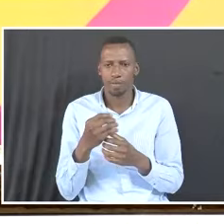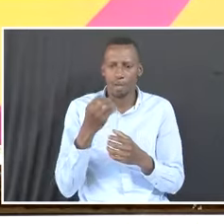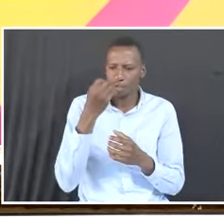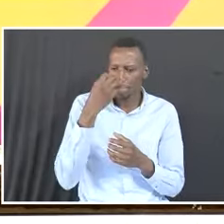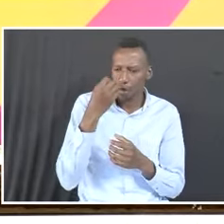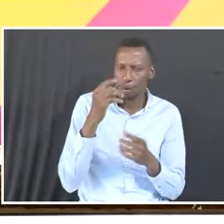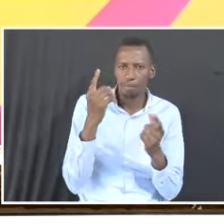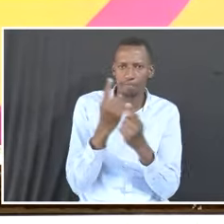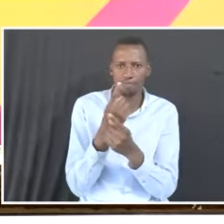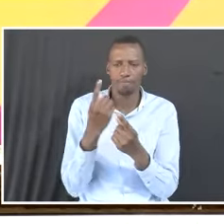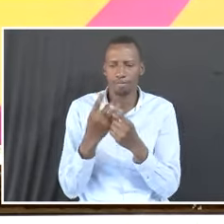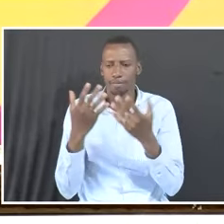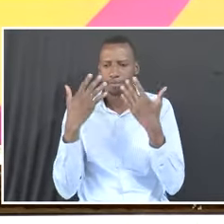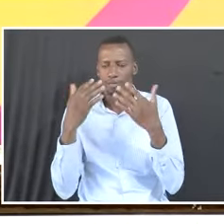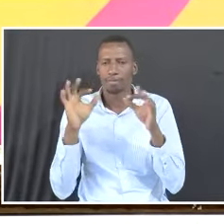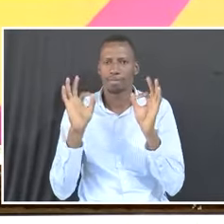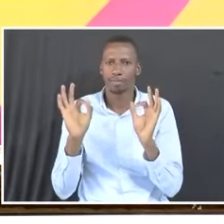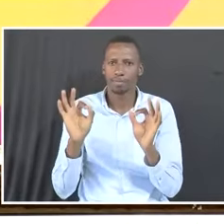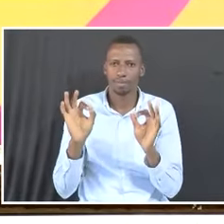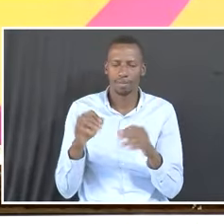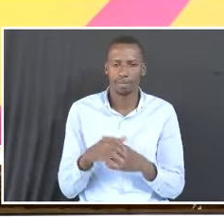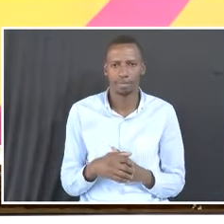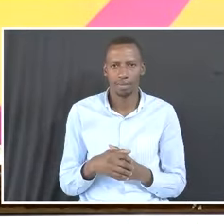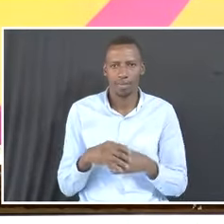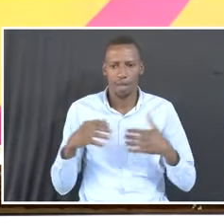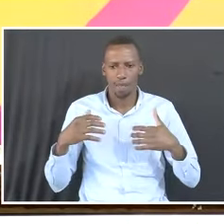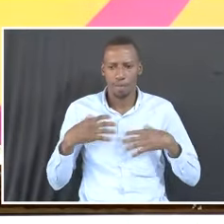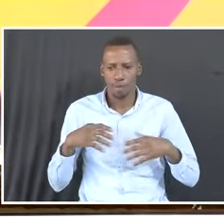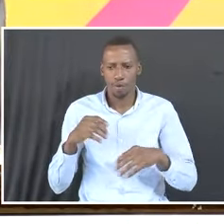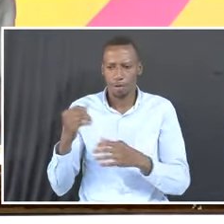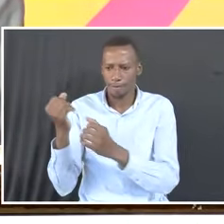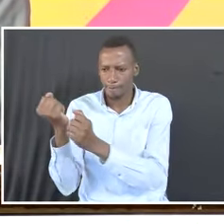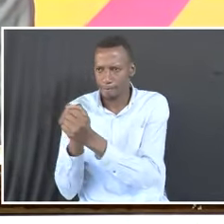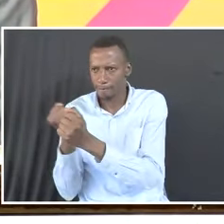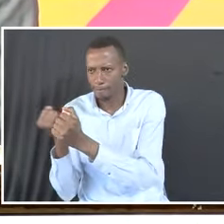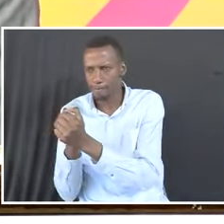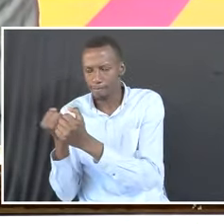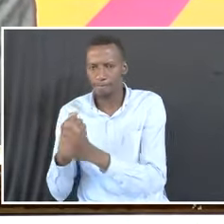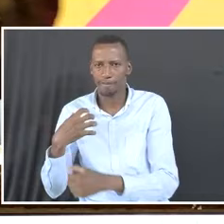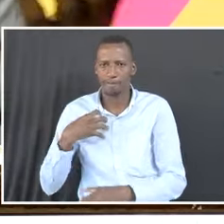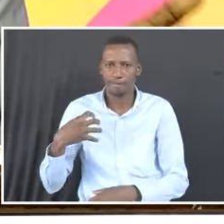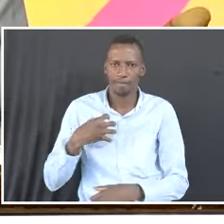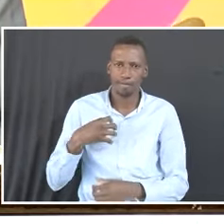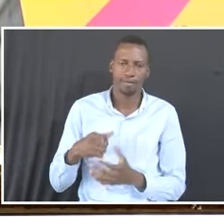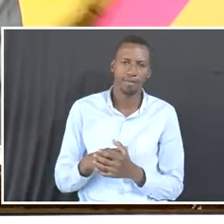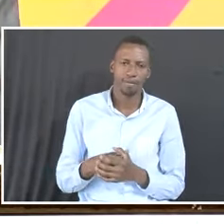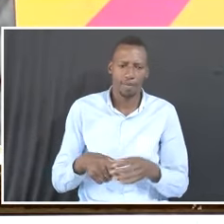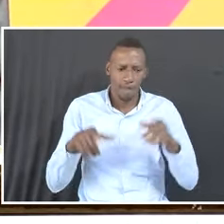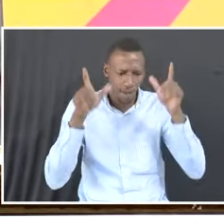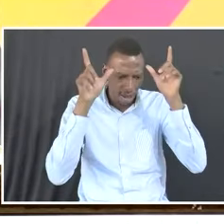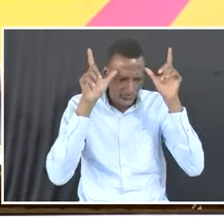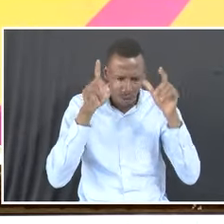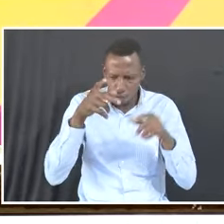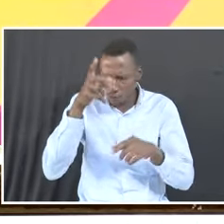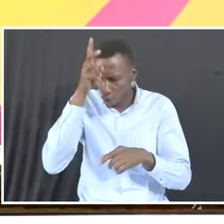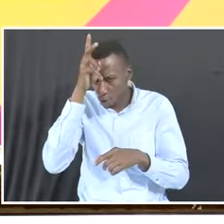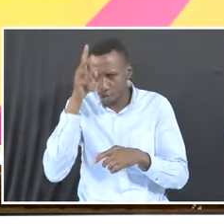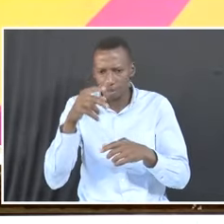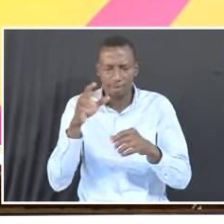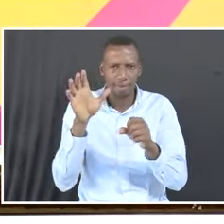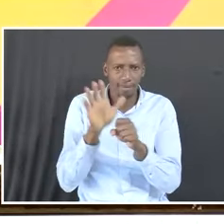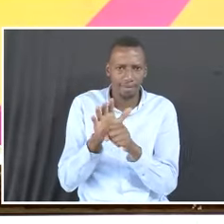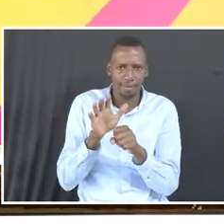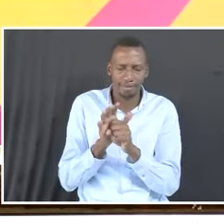year. Rich harvests clothed the fields. Flocks and herds covered the